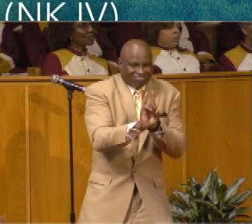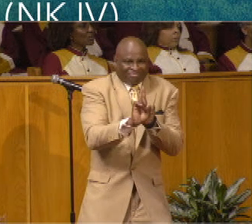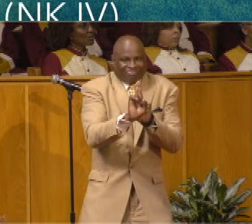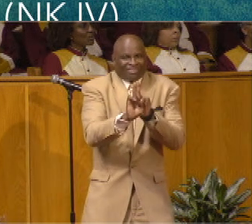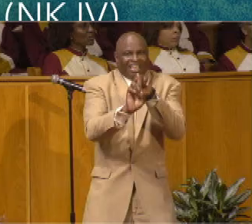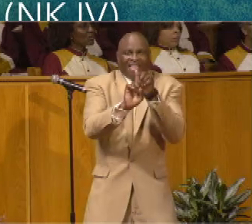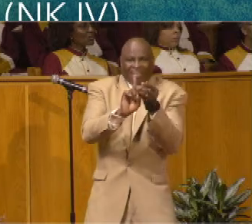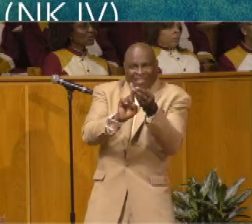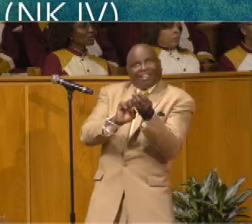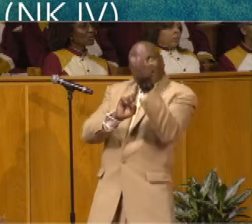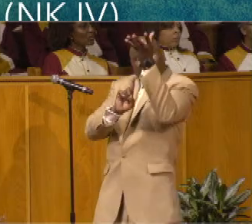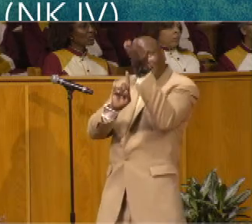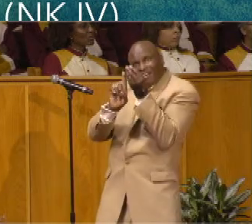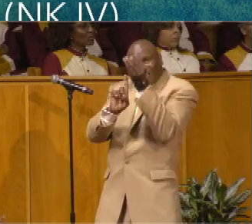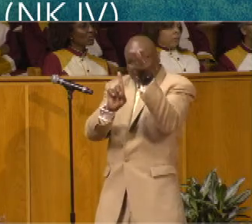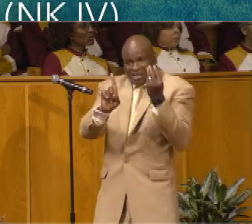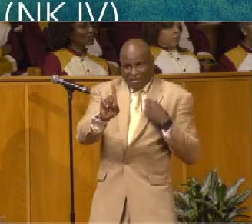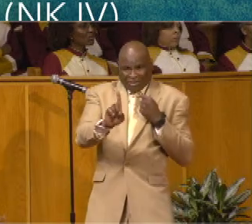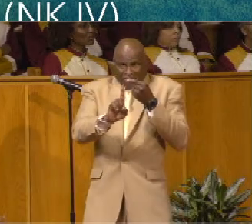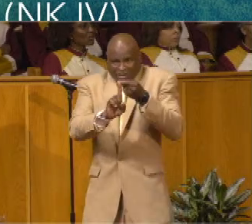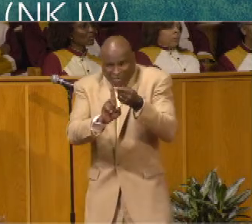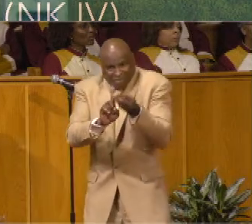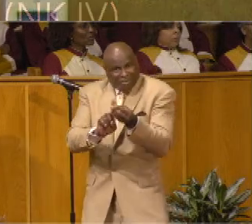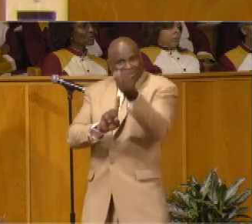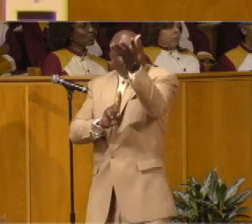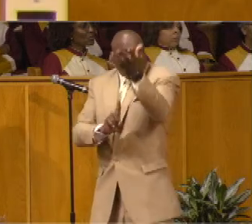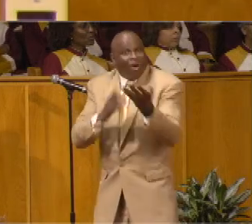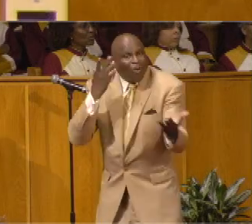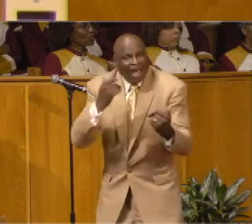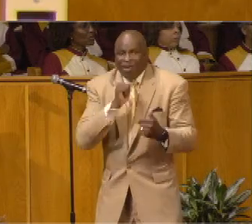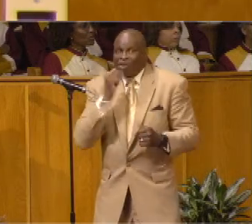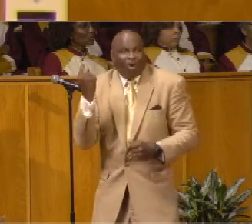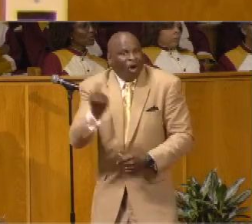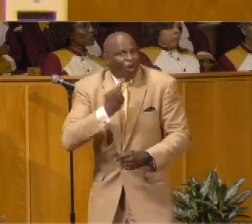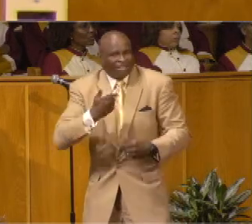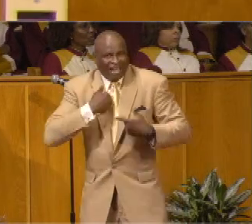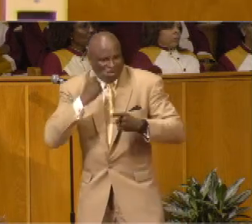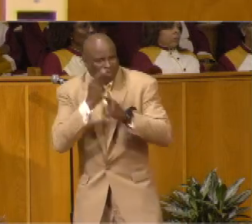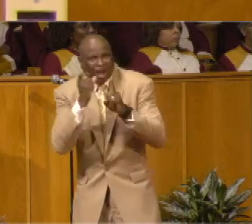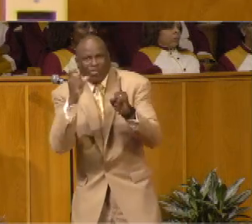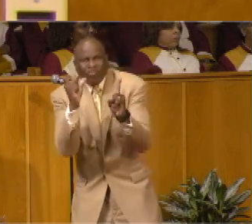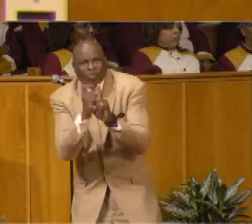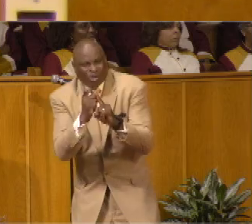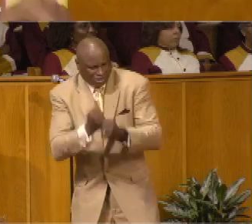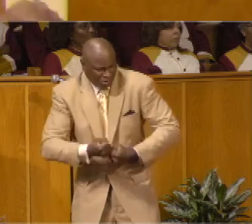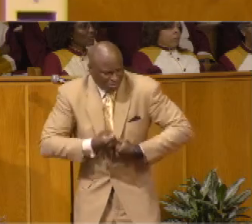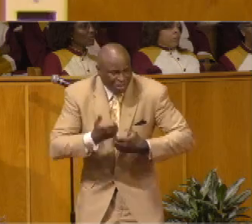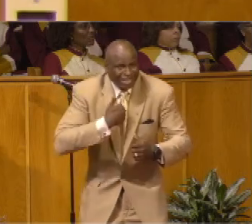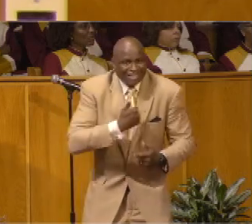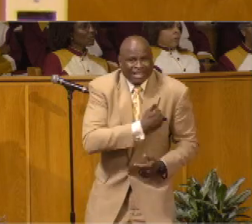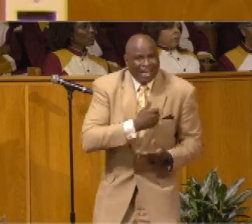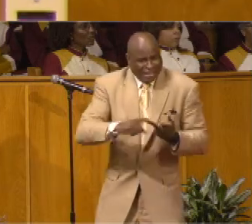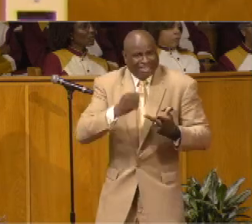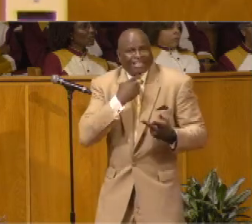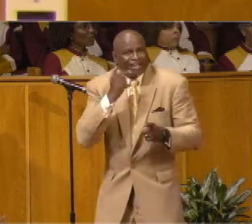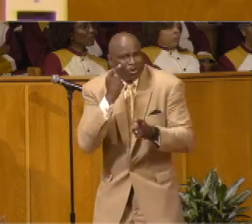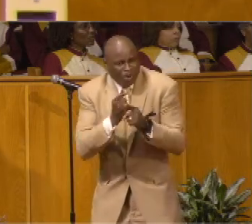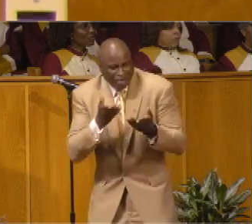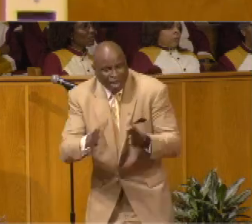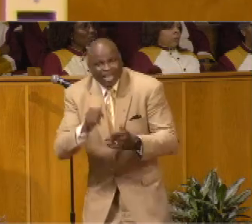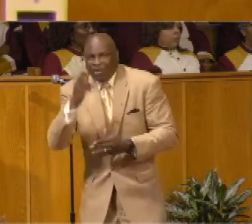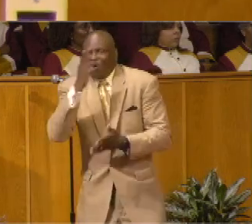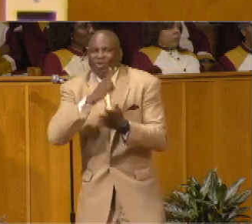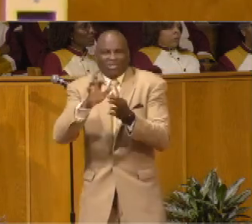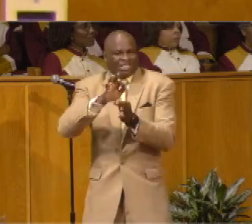in your time of prayer because you don't always know how to pray like you should pray and to say what you should say. So the